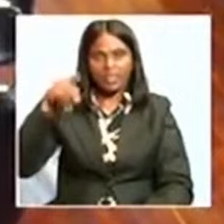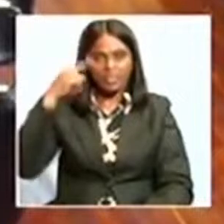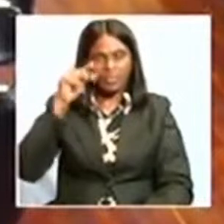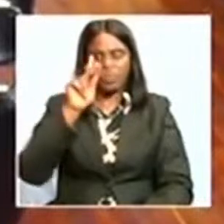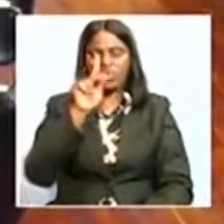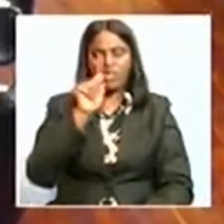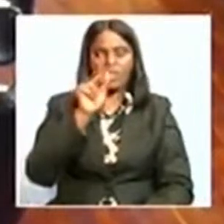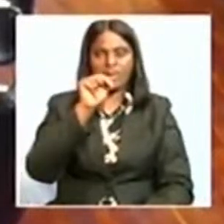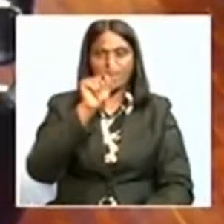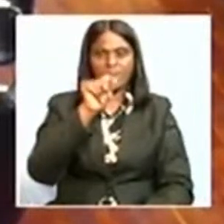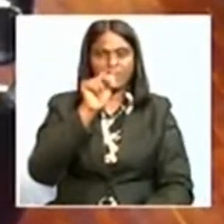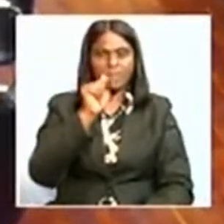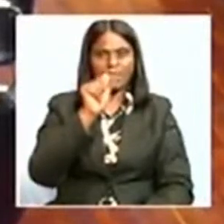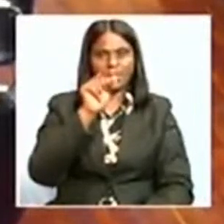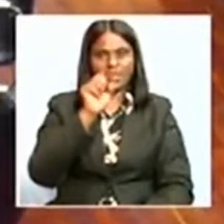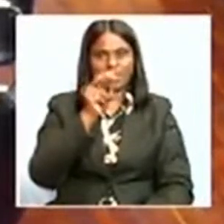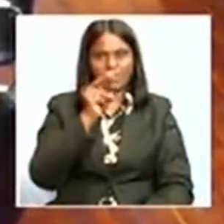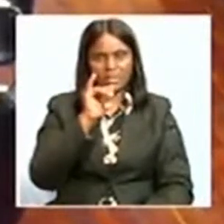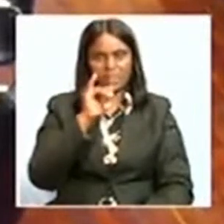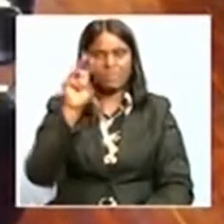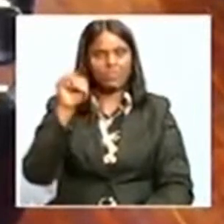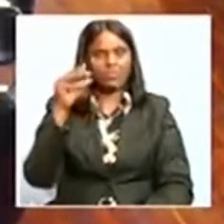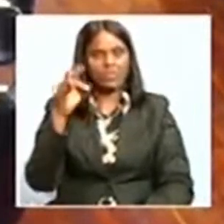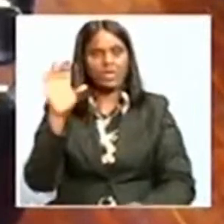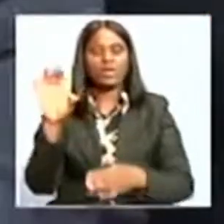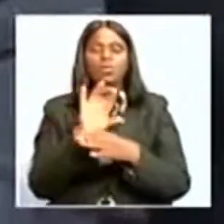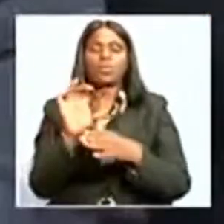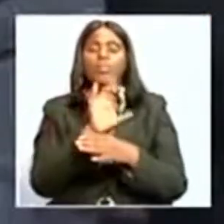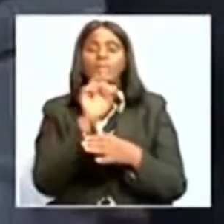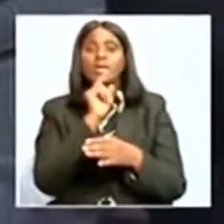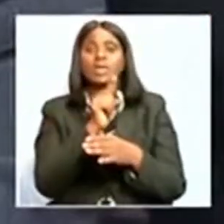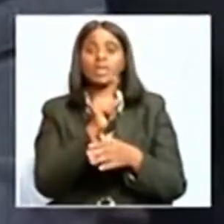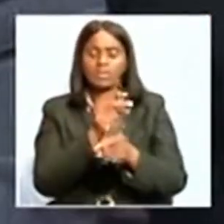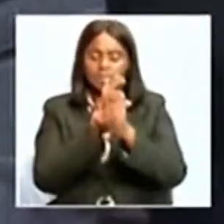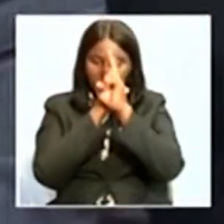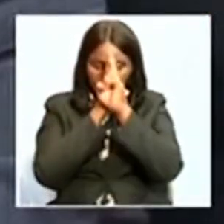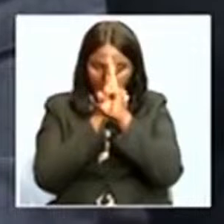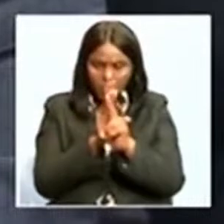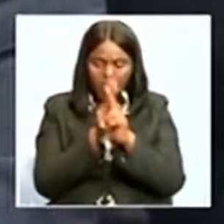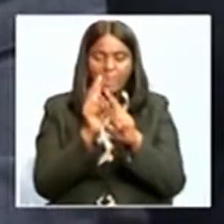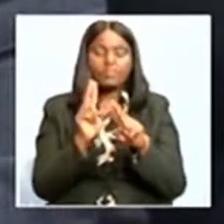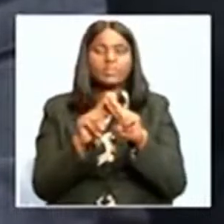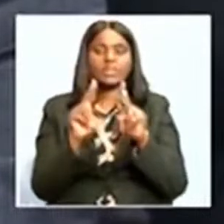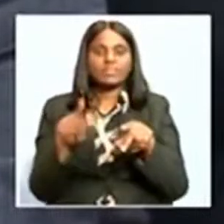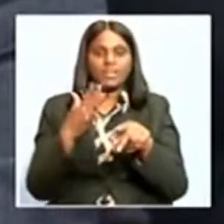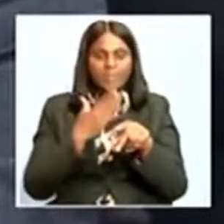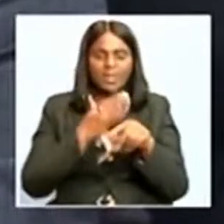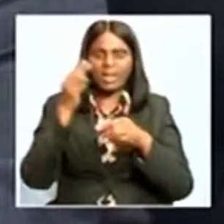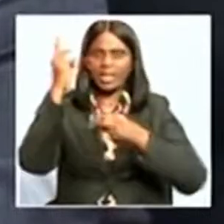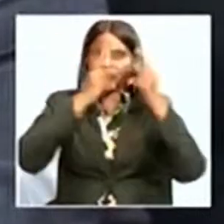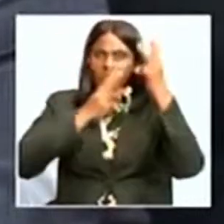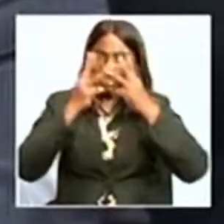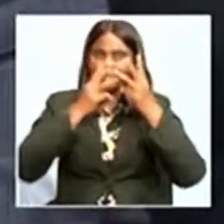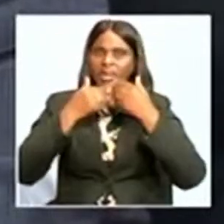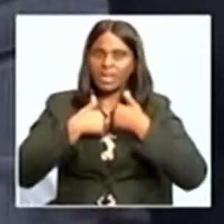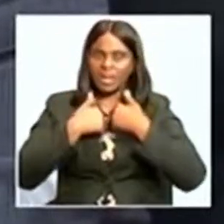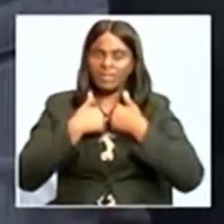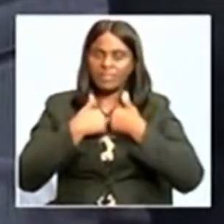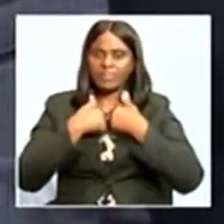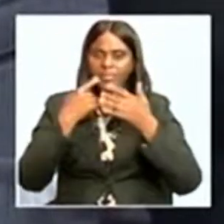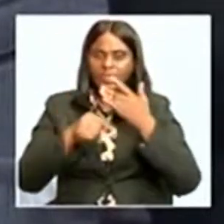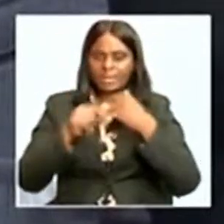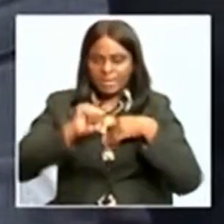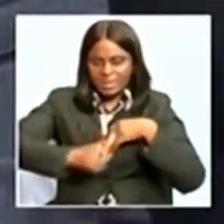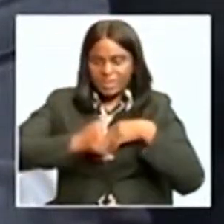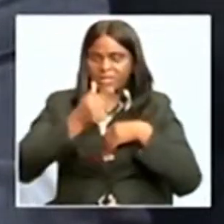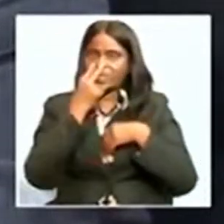in Mufulira District on the Copper Belt. Honorable Chairperson, my concern is that as we're